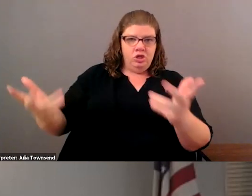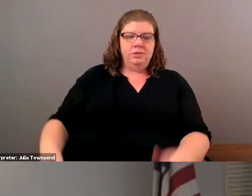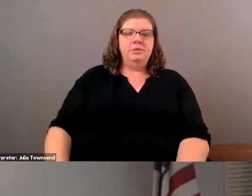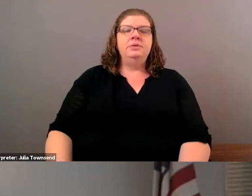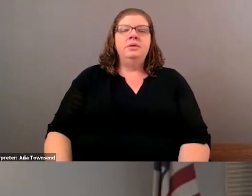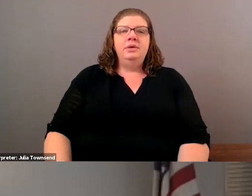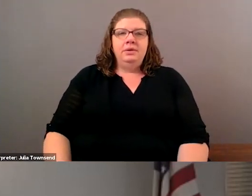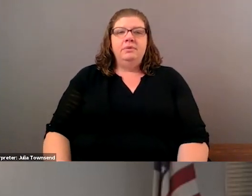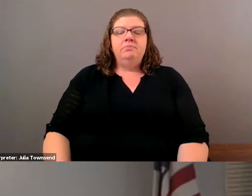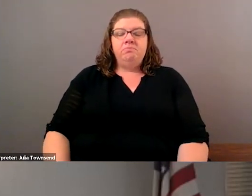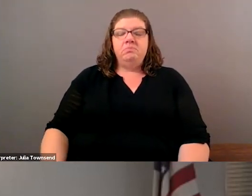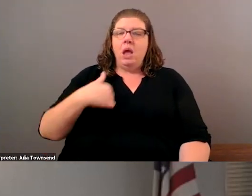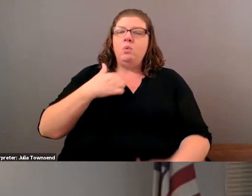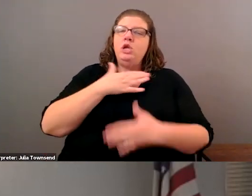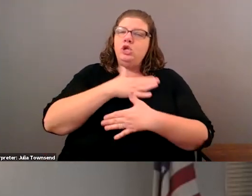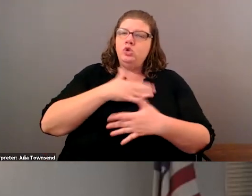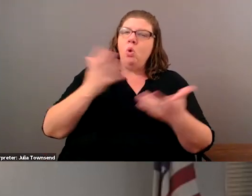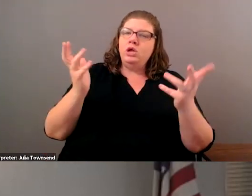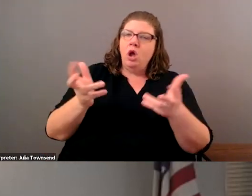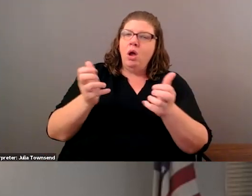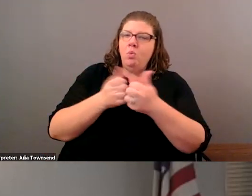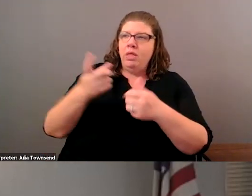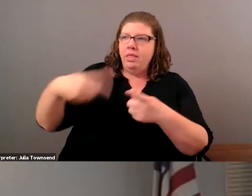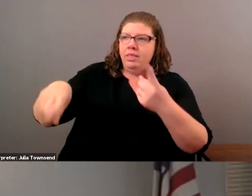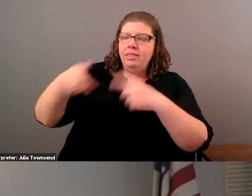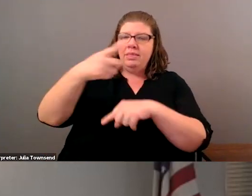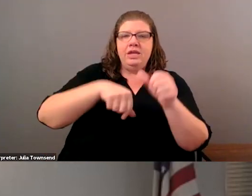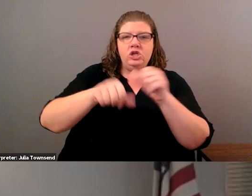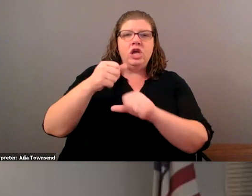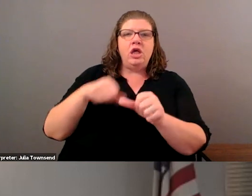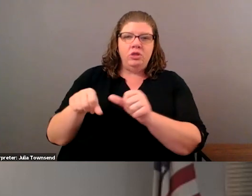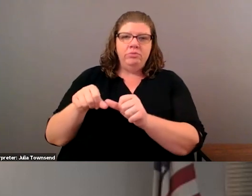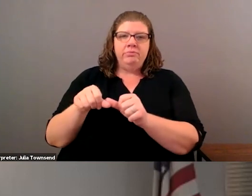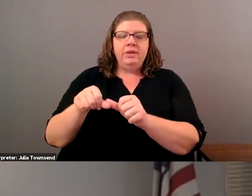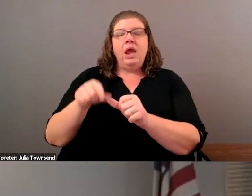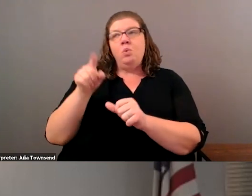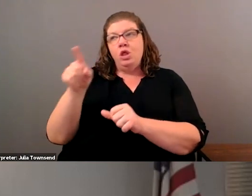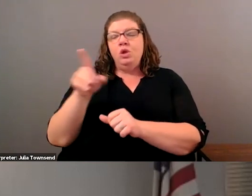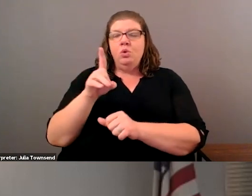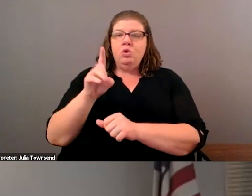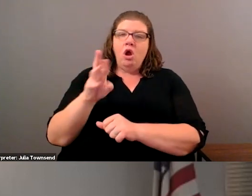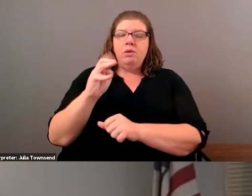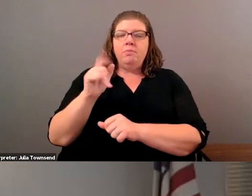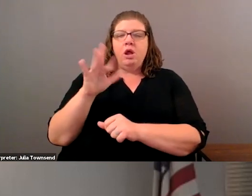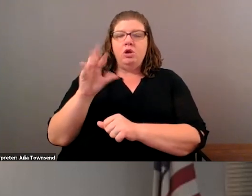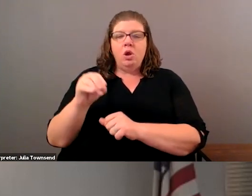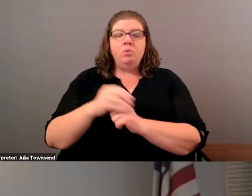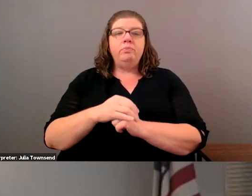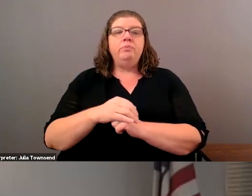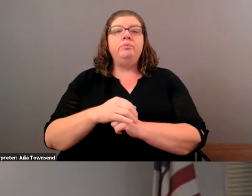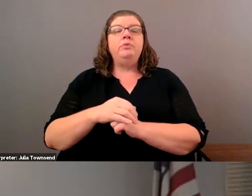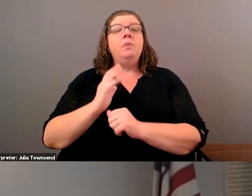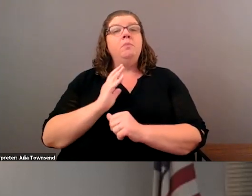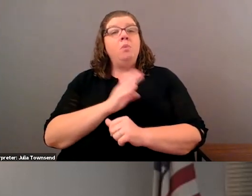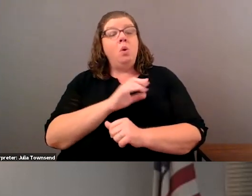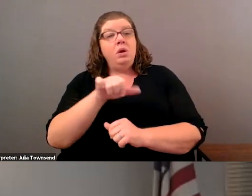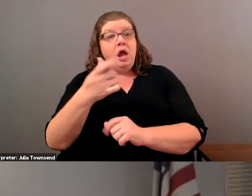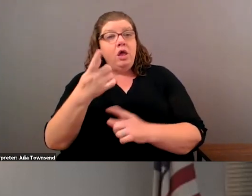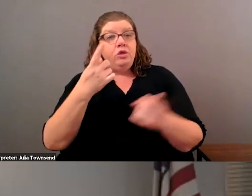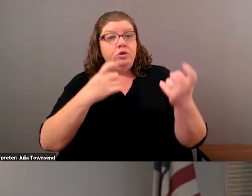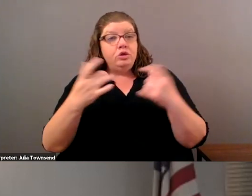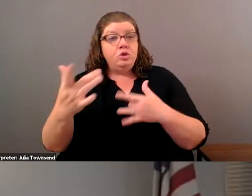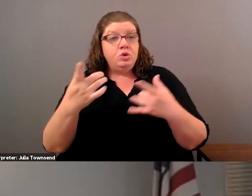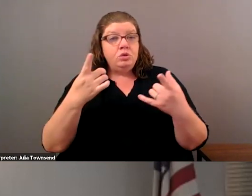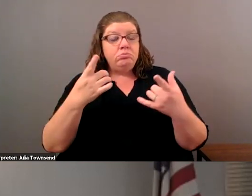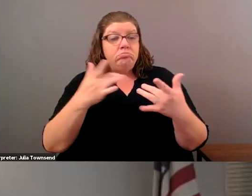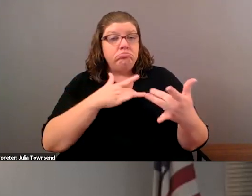would enjoy talking with each other and with you, Dr. Maldonado. Board members, any other concerns or questions about